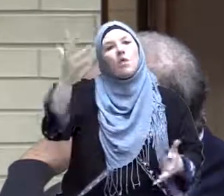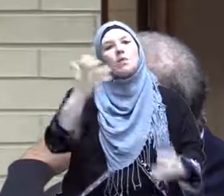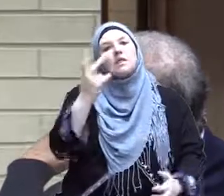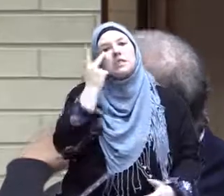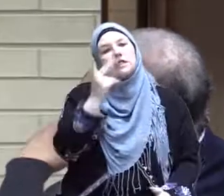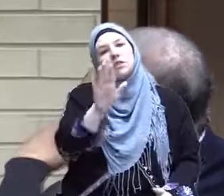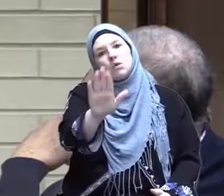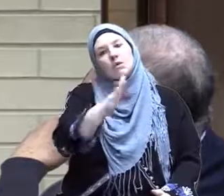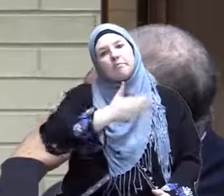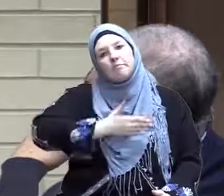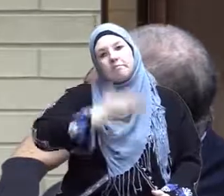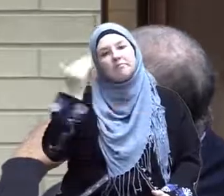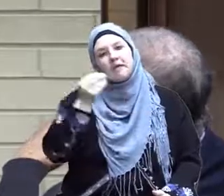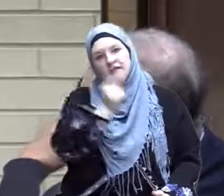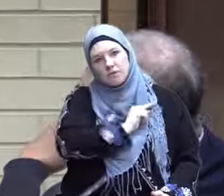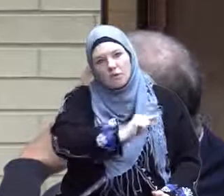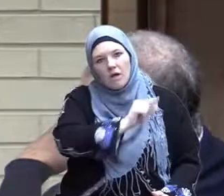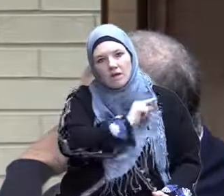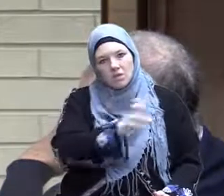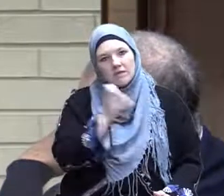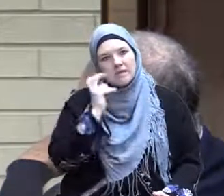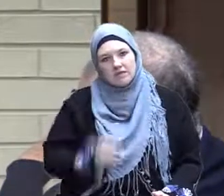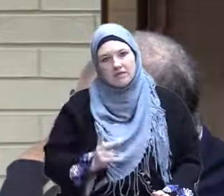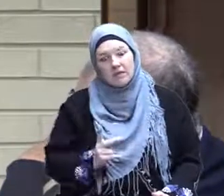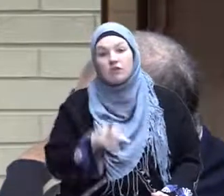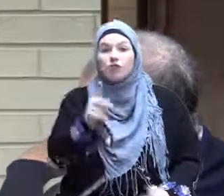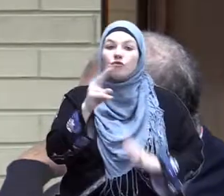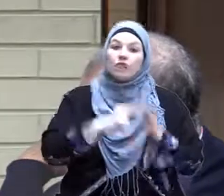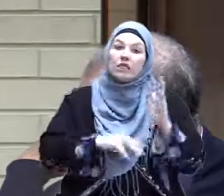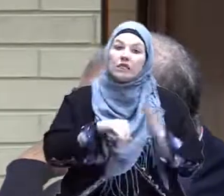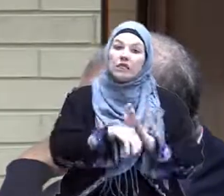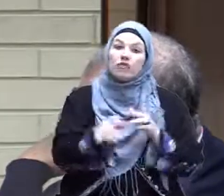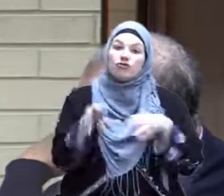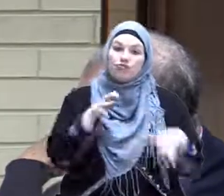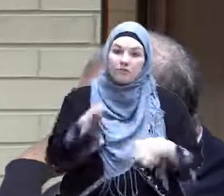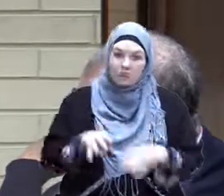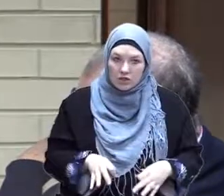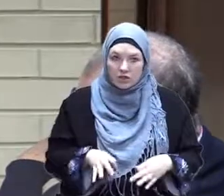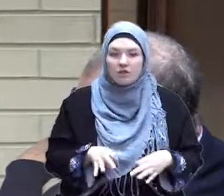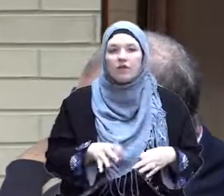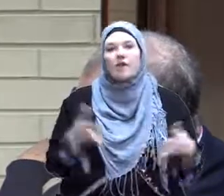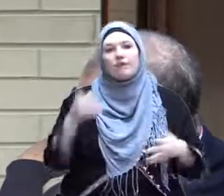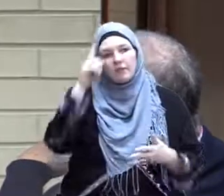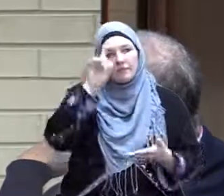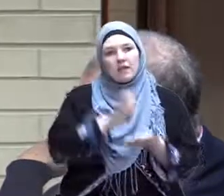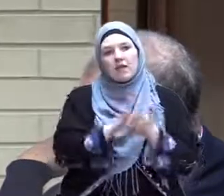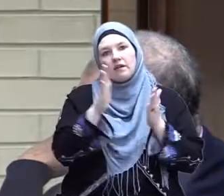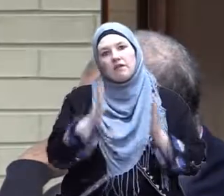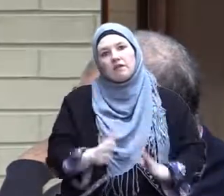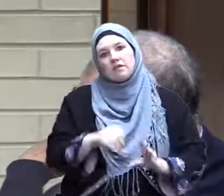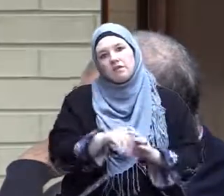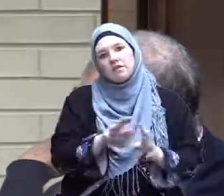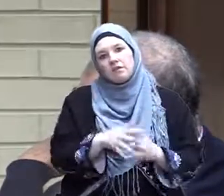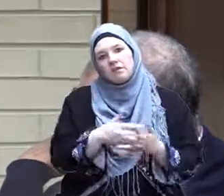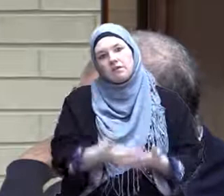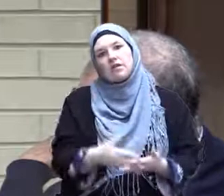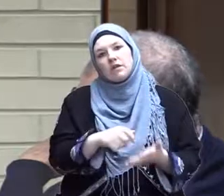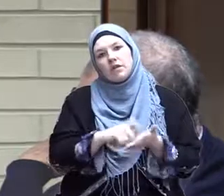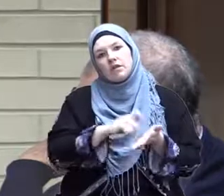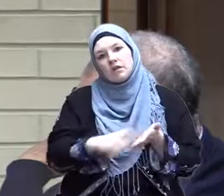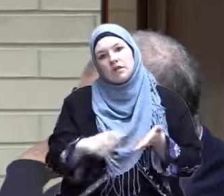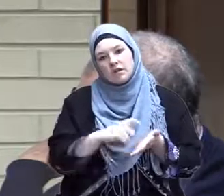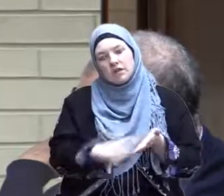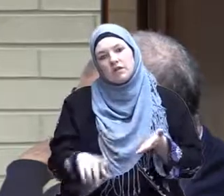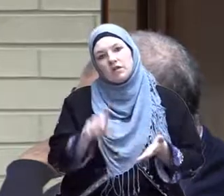the best out of you. You read this in the description of the believers in the Quran, in the ayah in